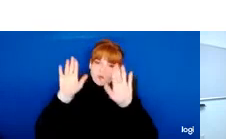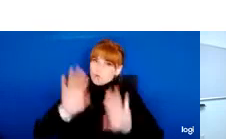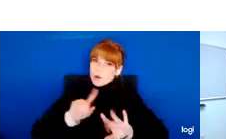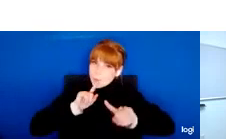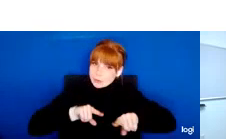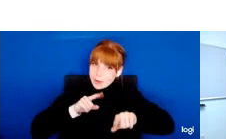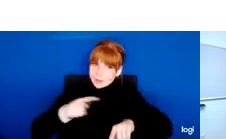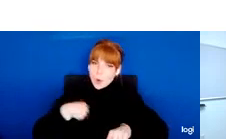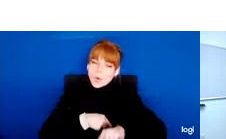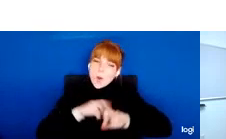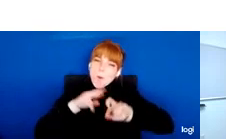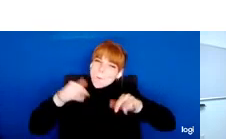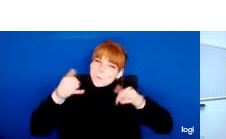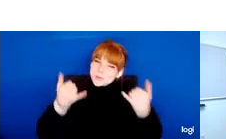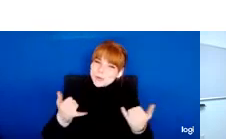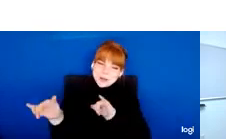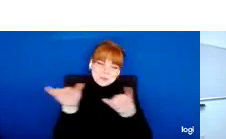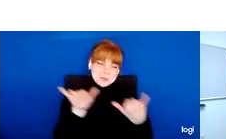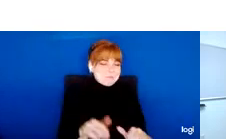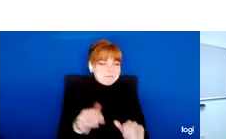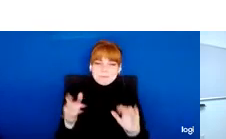great response today as well.